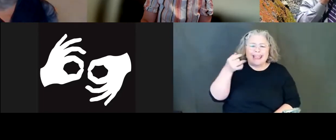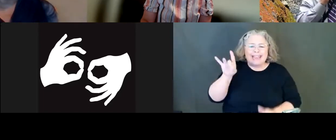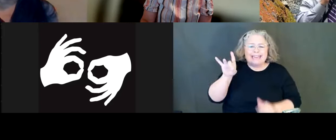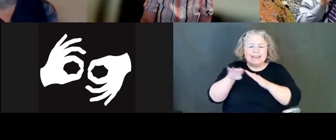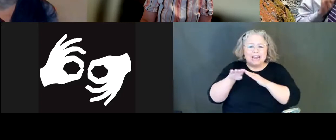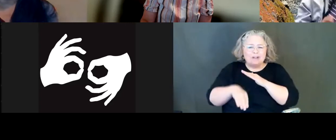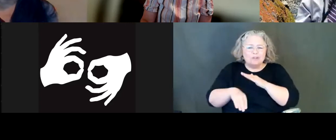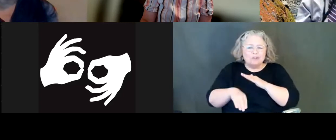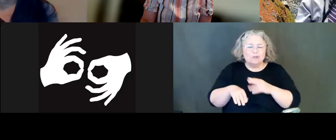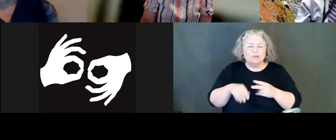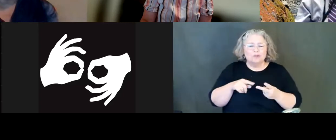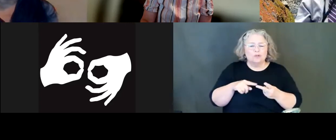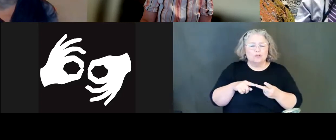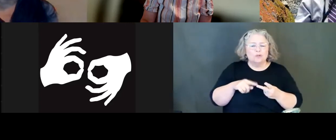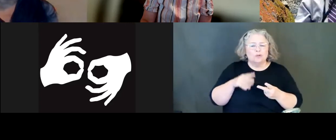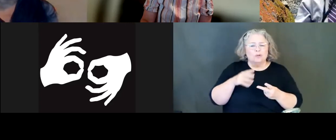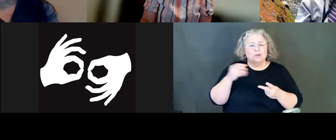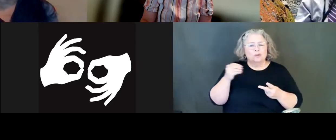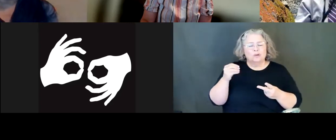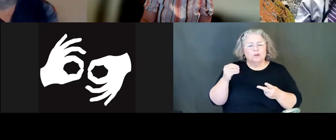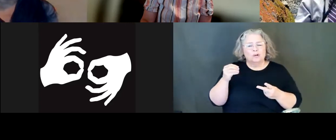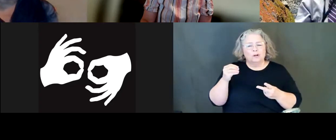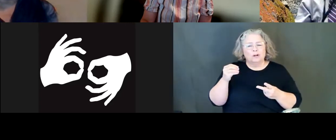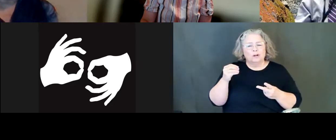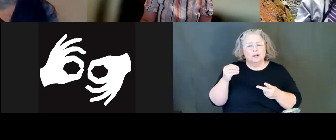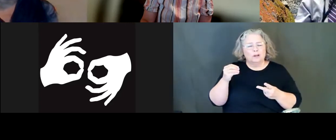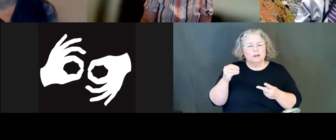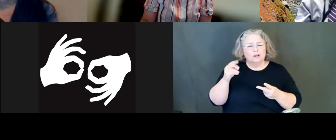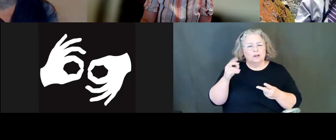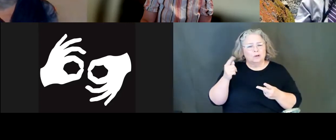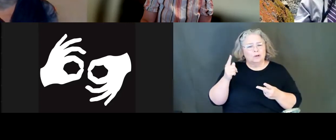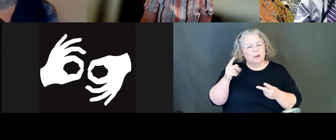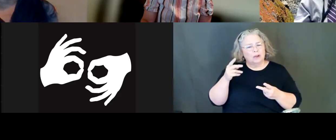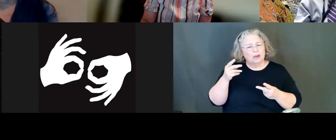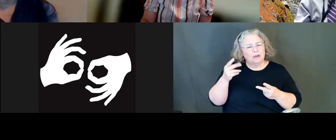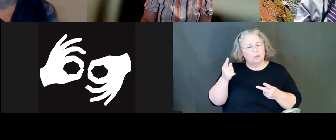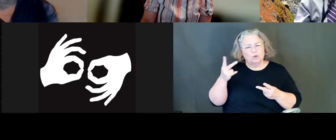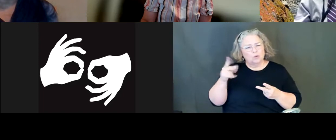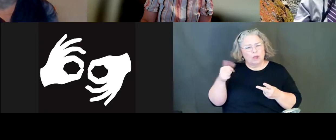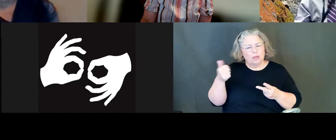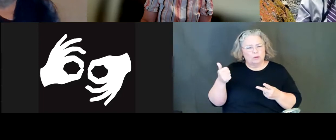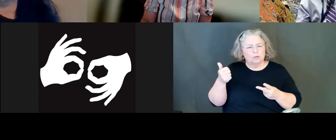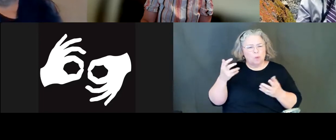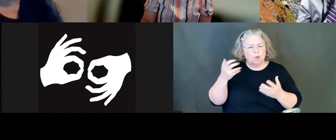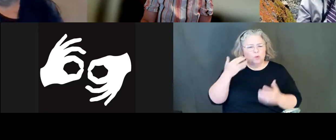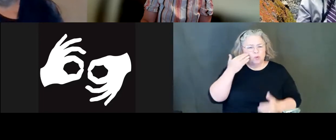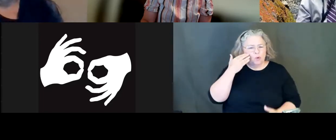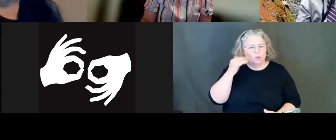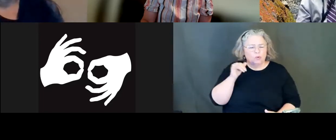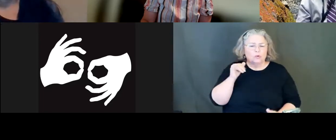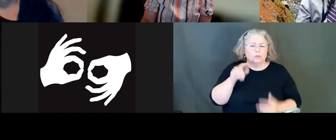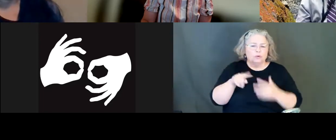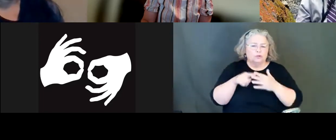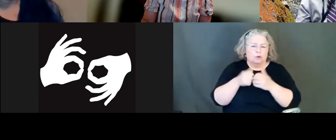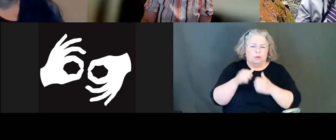under. And I'll see there, I think there were a couple other ones as well, but we'll start with that